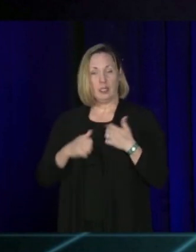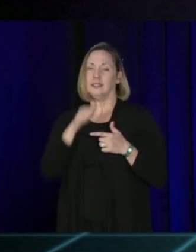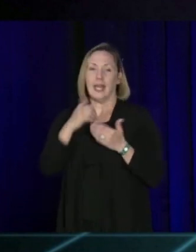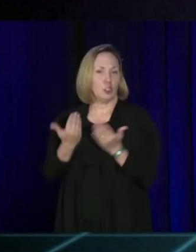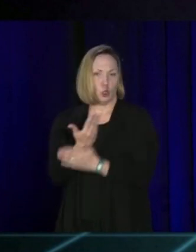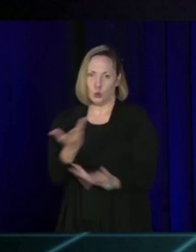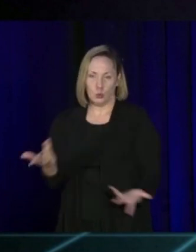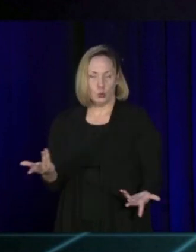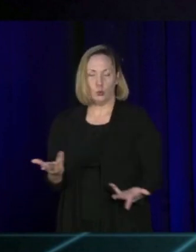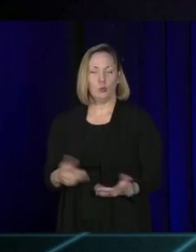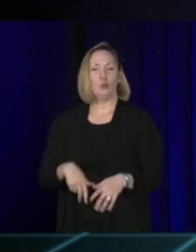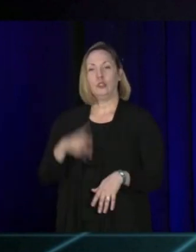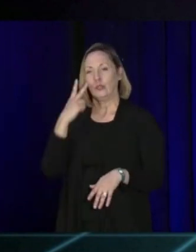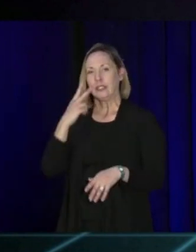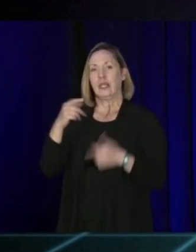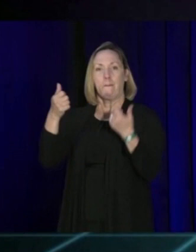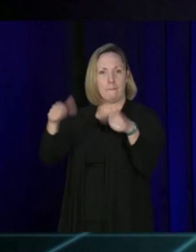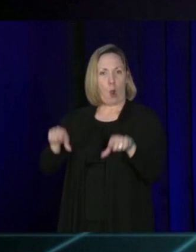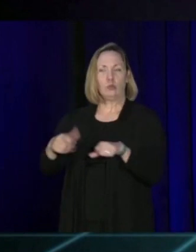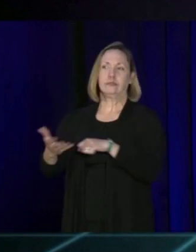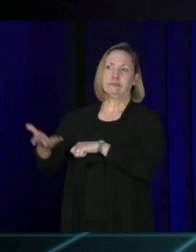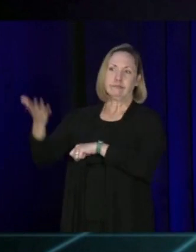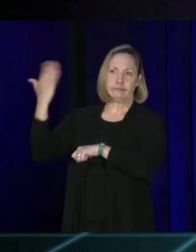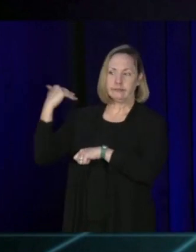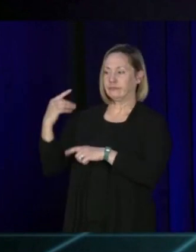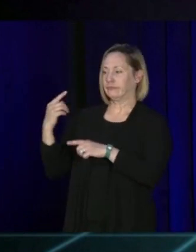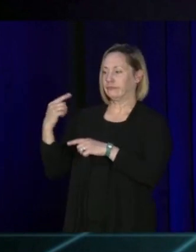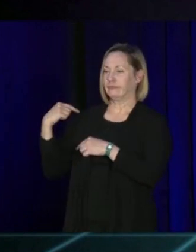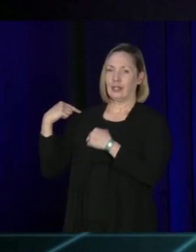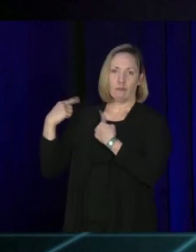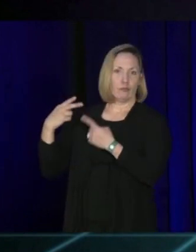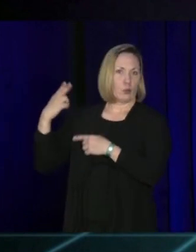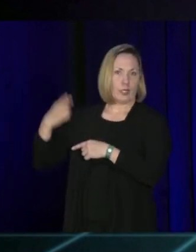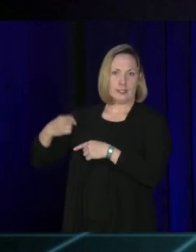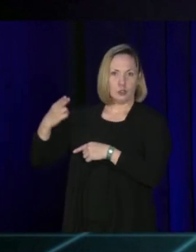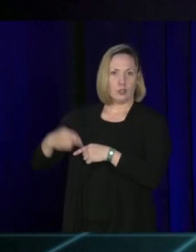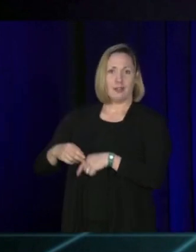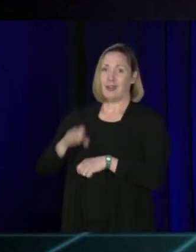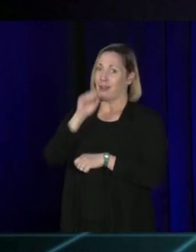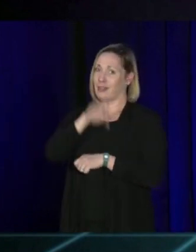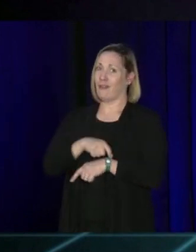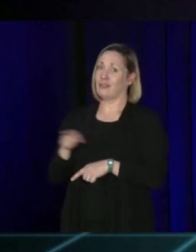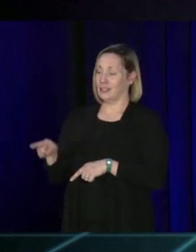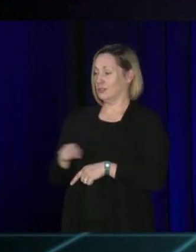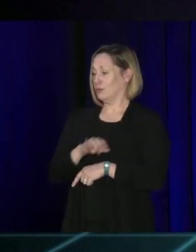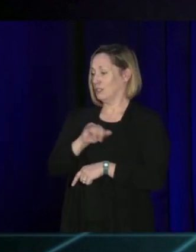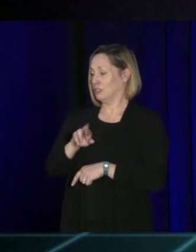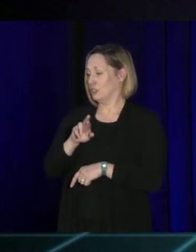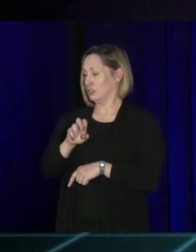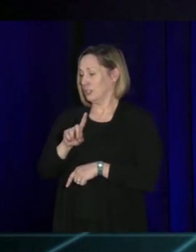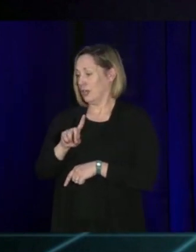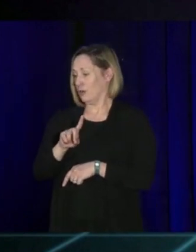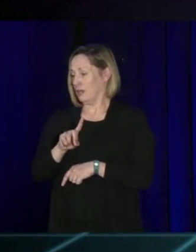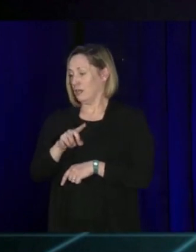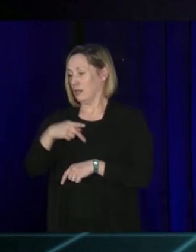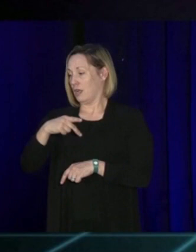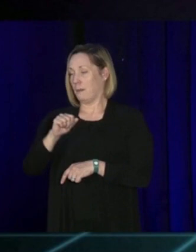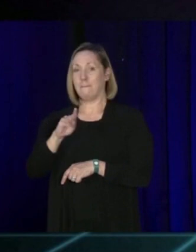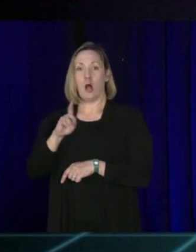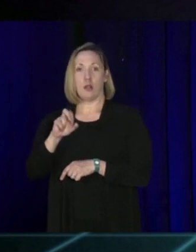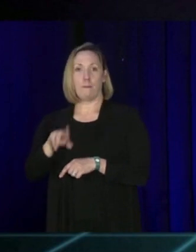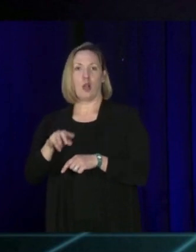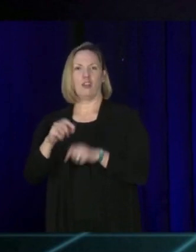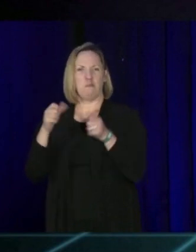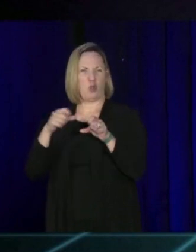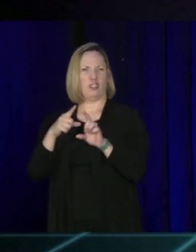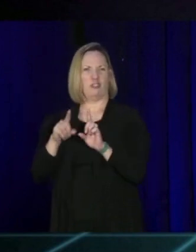posts from all the moments throughout history. And I do love this one by Jared Palmer. He posted back in 2019,